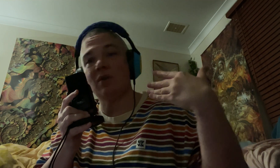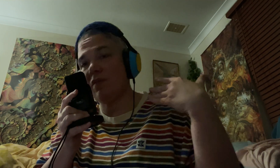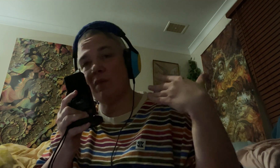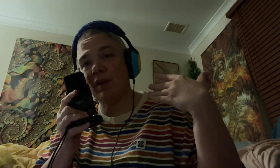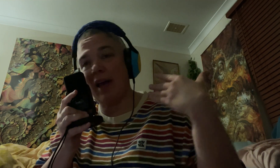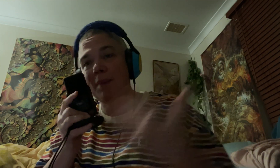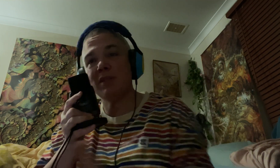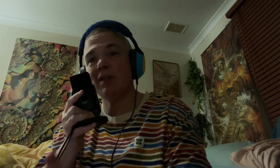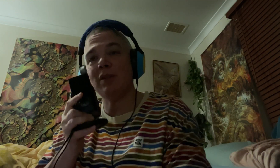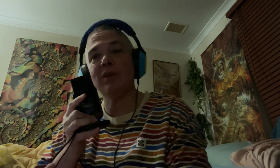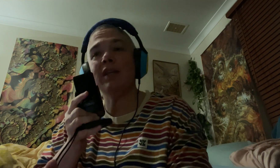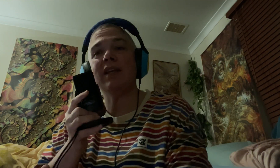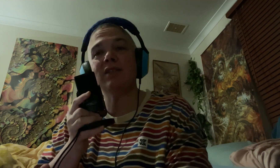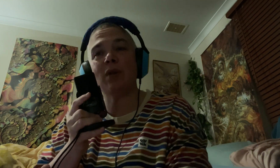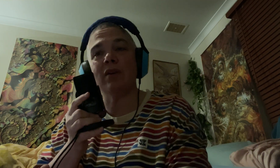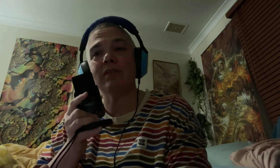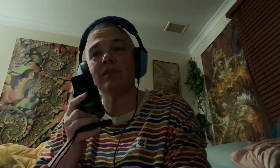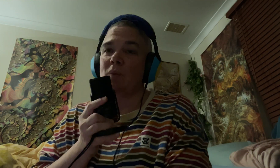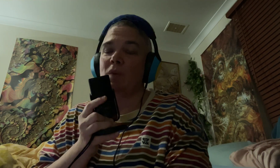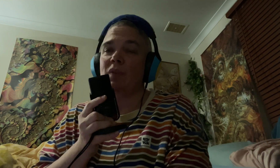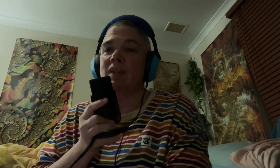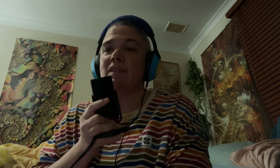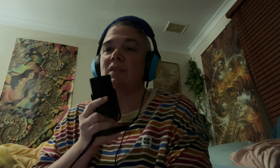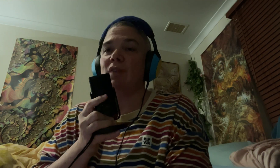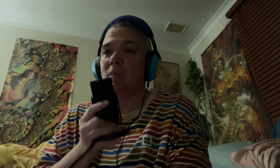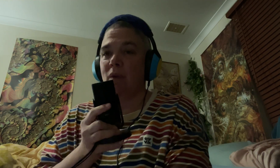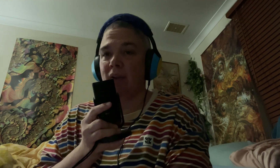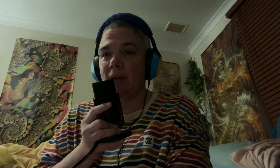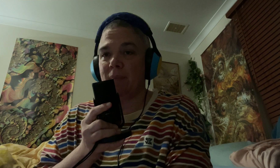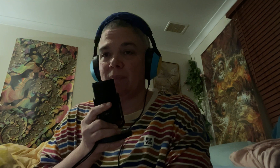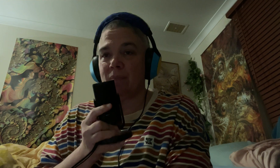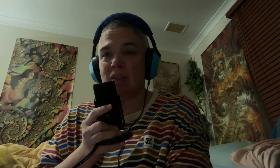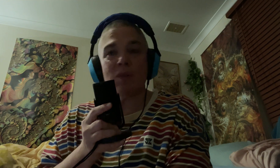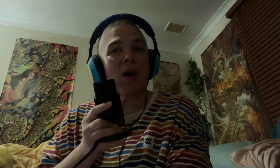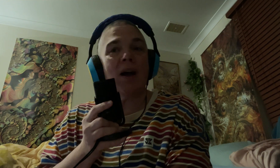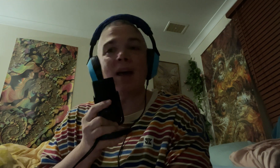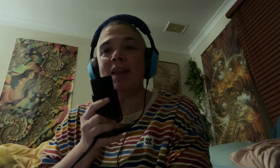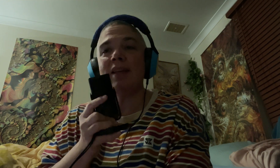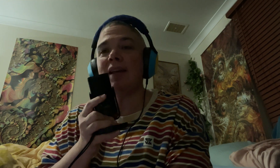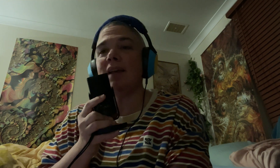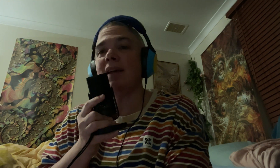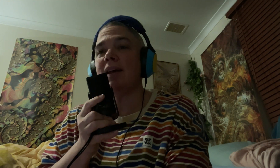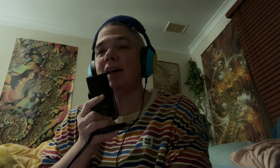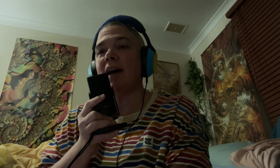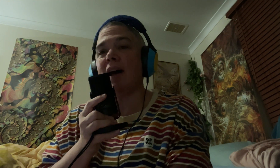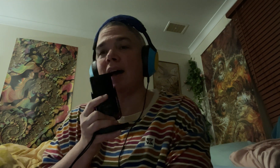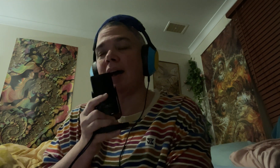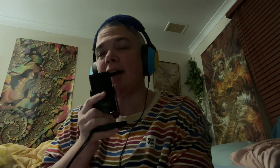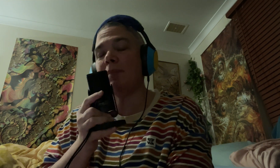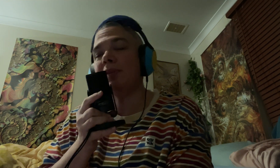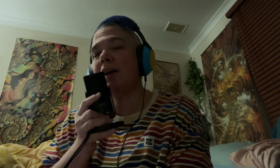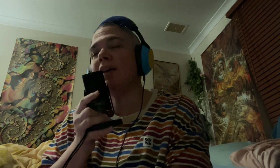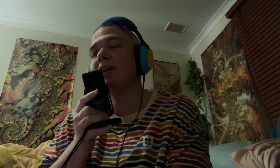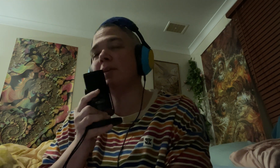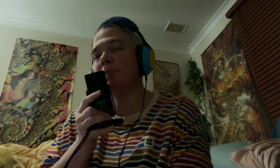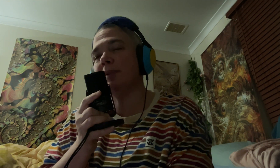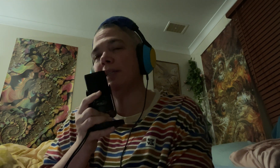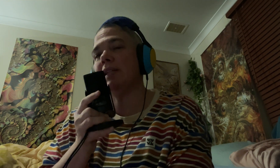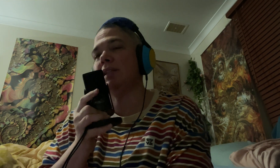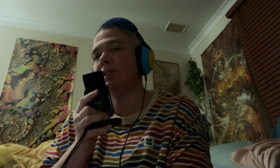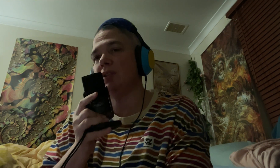And so absolutely he's wrong with this framework. So I'm